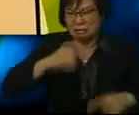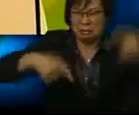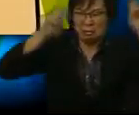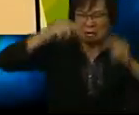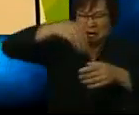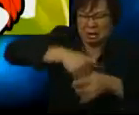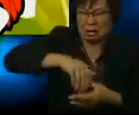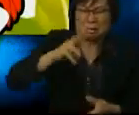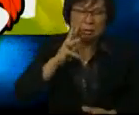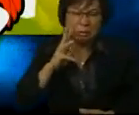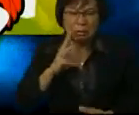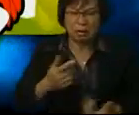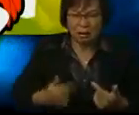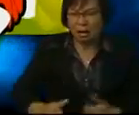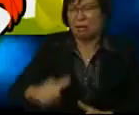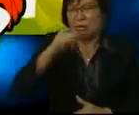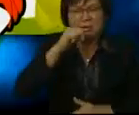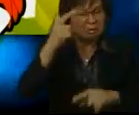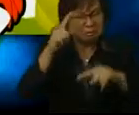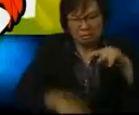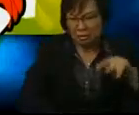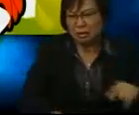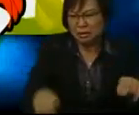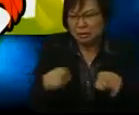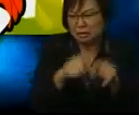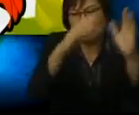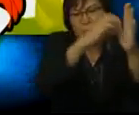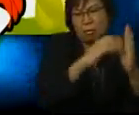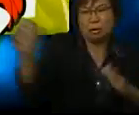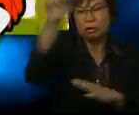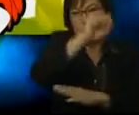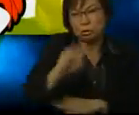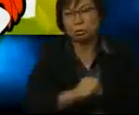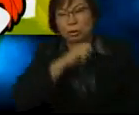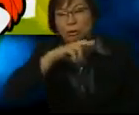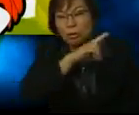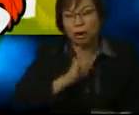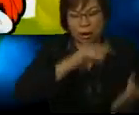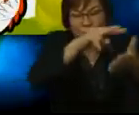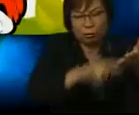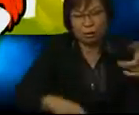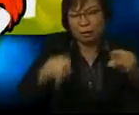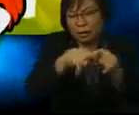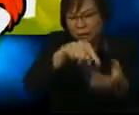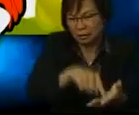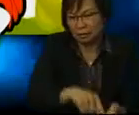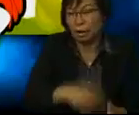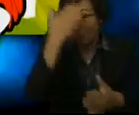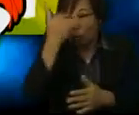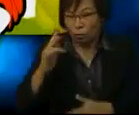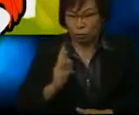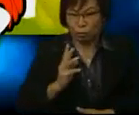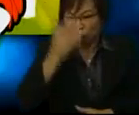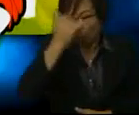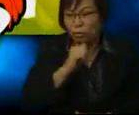let alone drink it. It's just like that episode of Super Kodok that I read this week. Why don't we read it